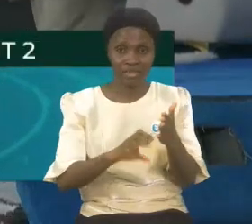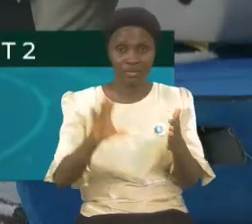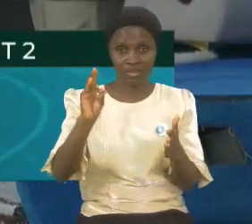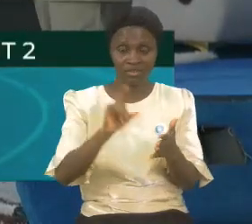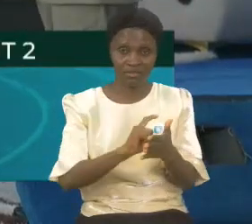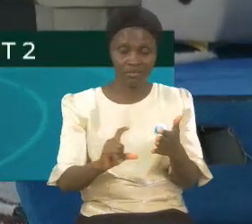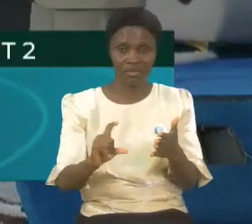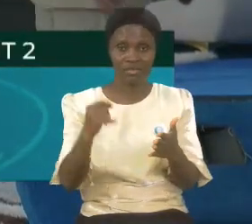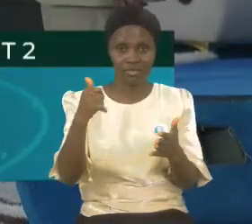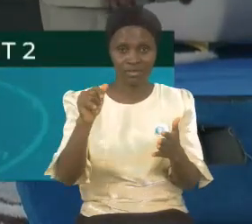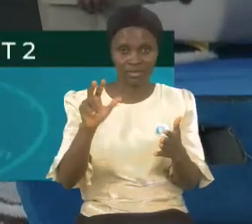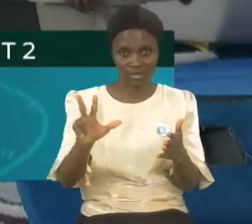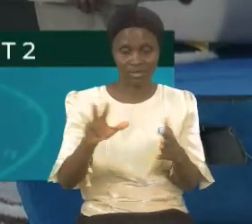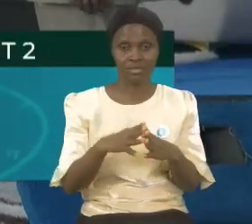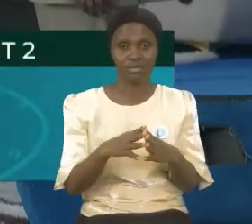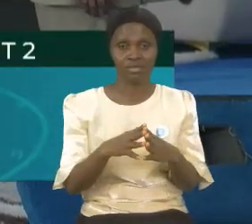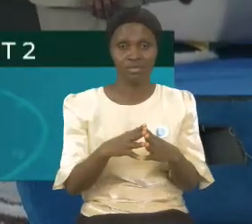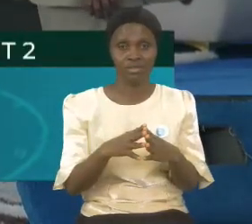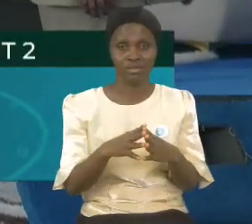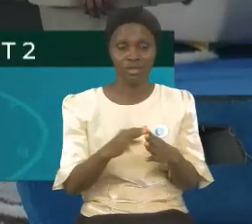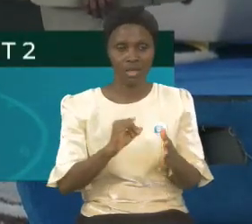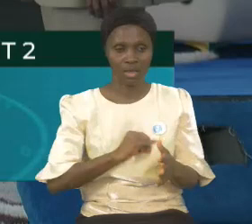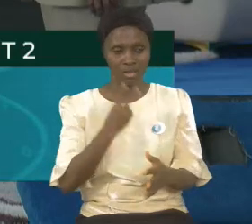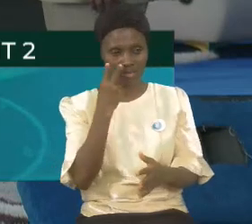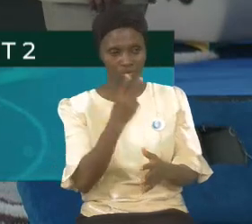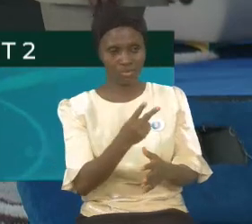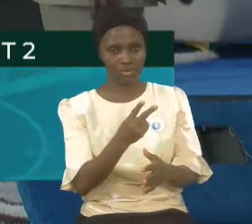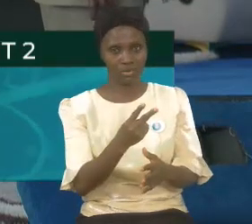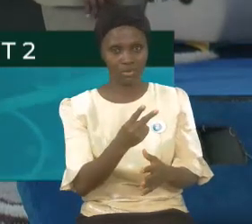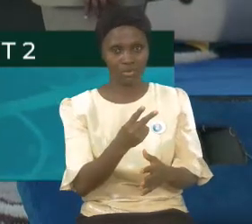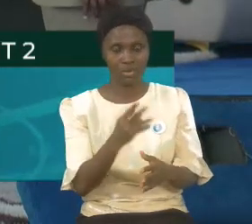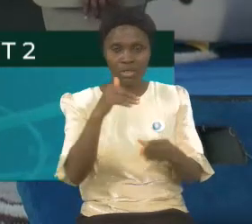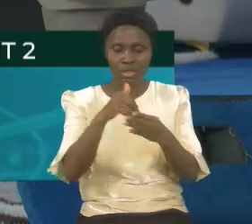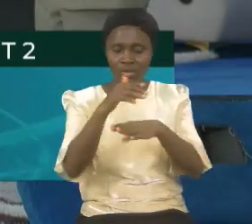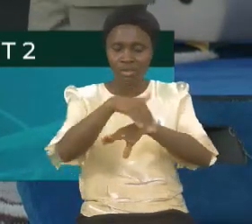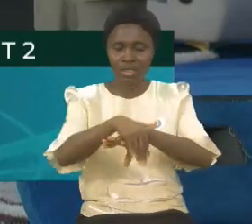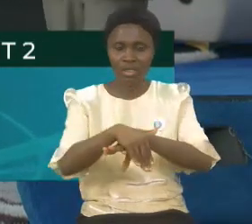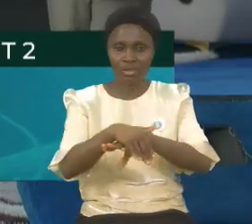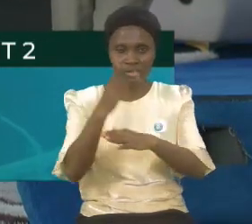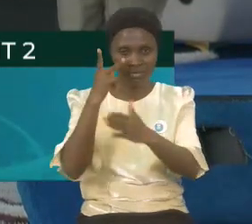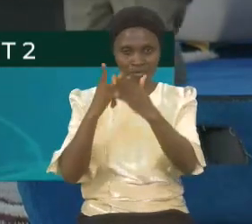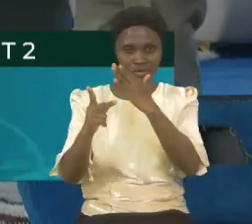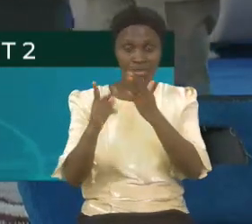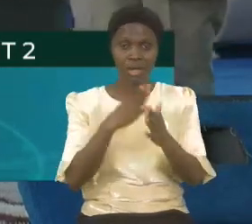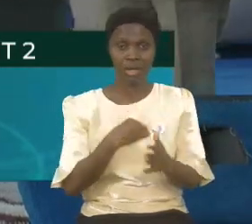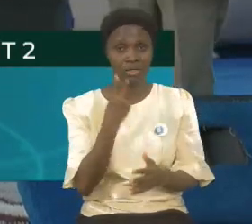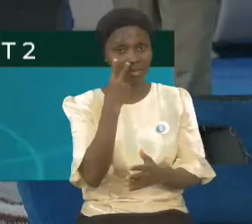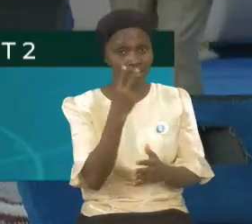from verse 13, I saw in the night visions, and